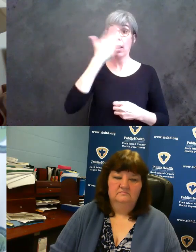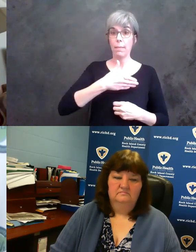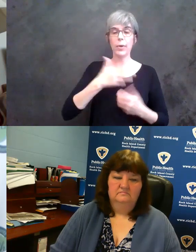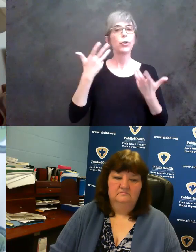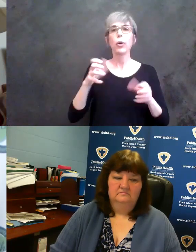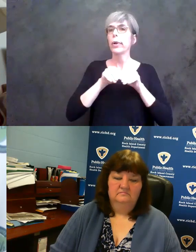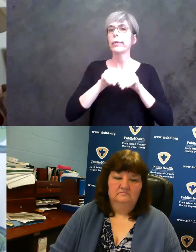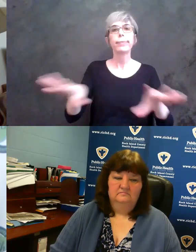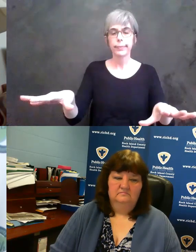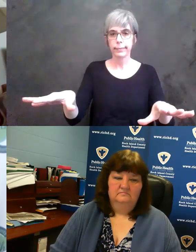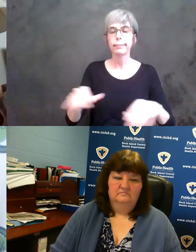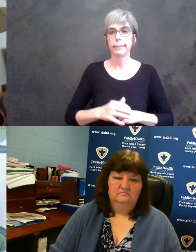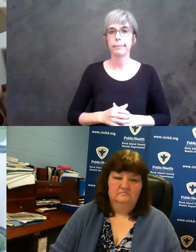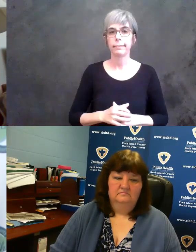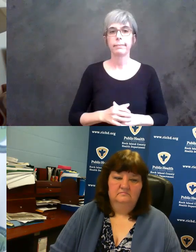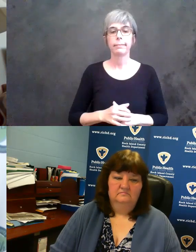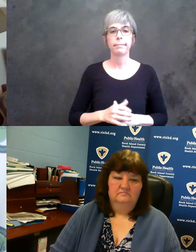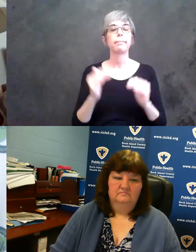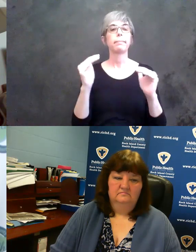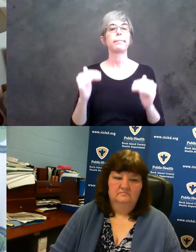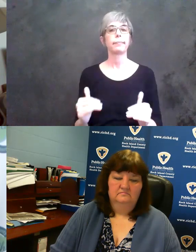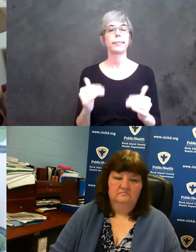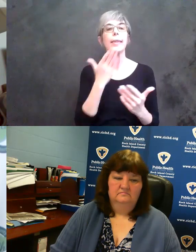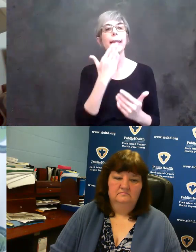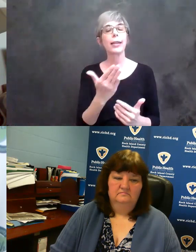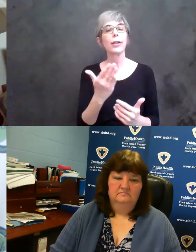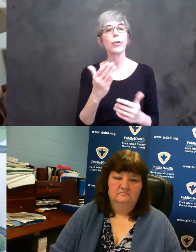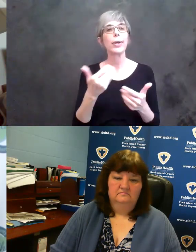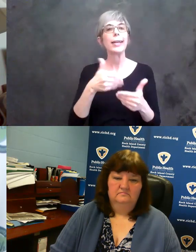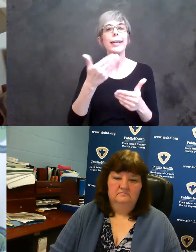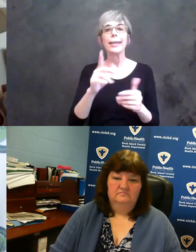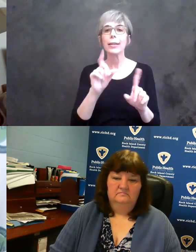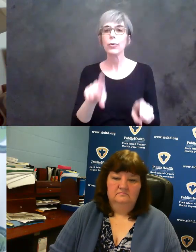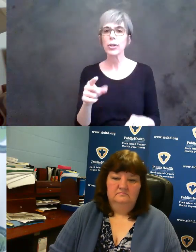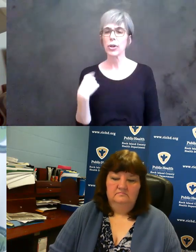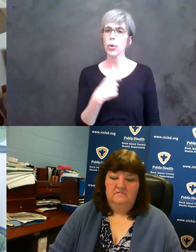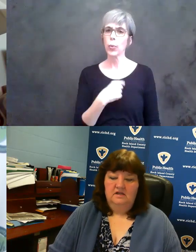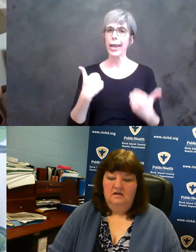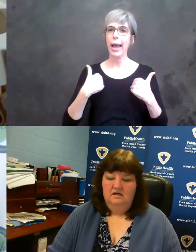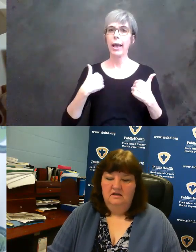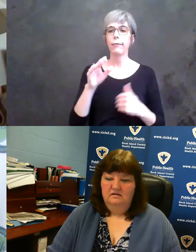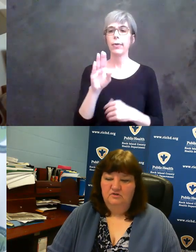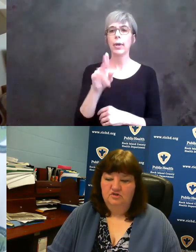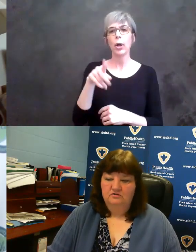Thank you. Next question. Why are we having just 3 briefings a week? Nita, would you like to start with that question?